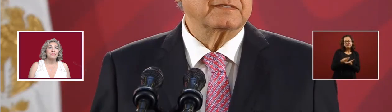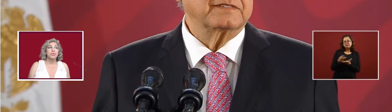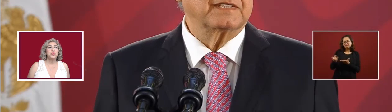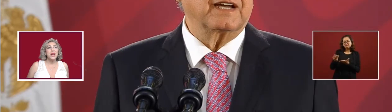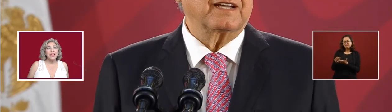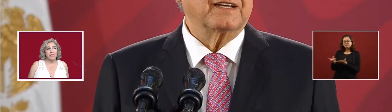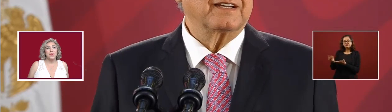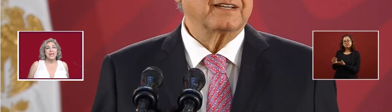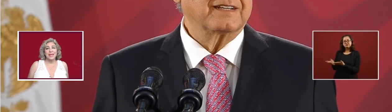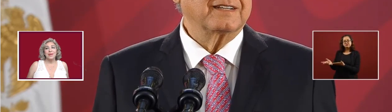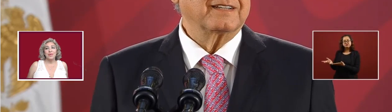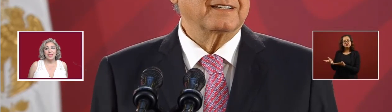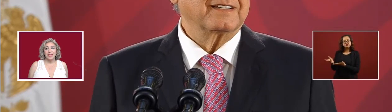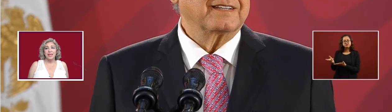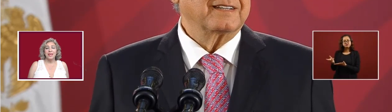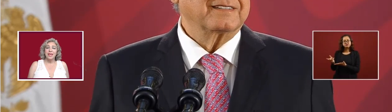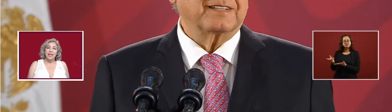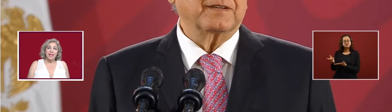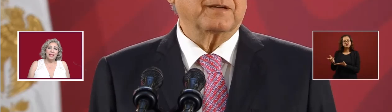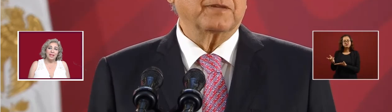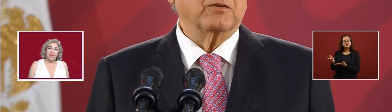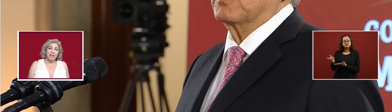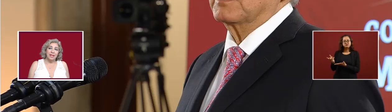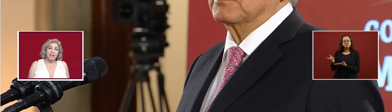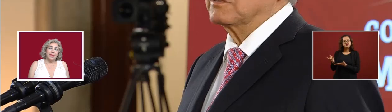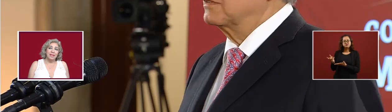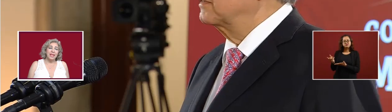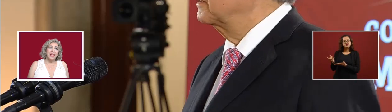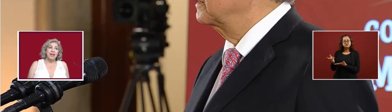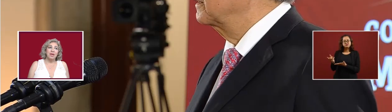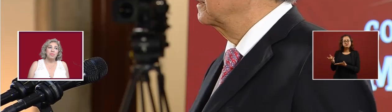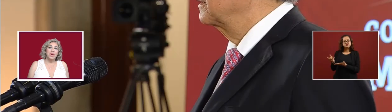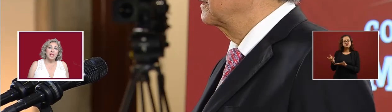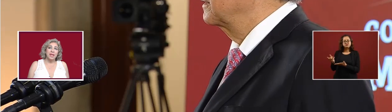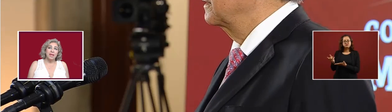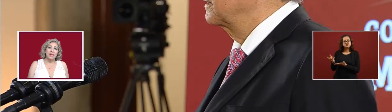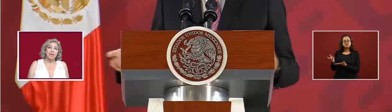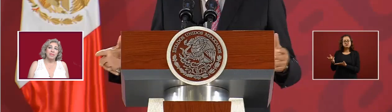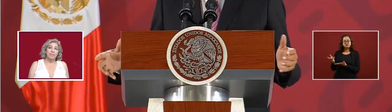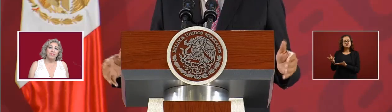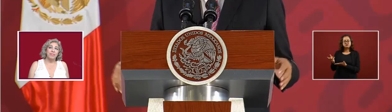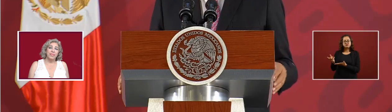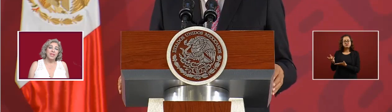spread out the money they had already